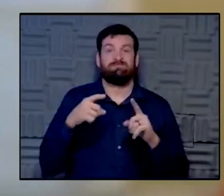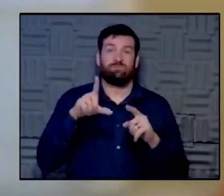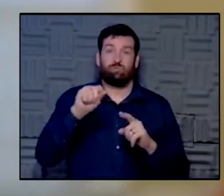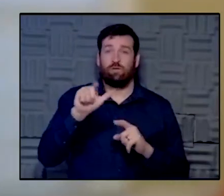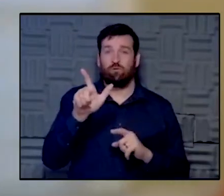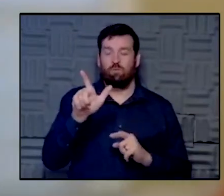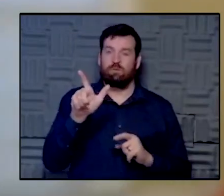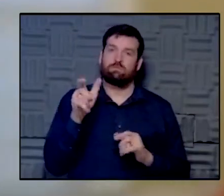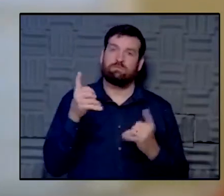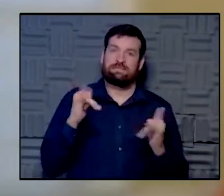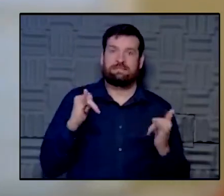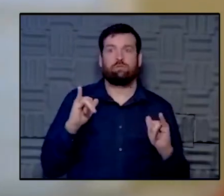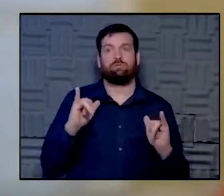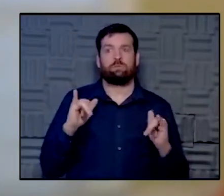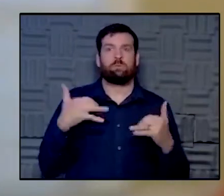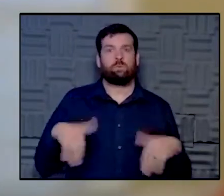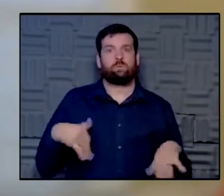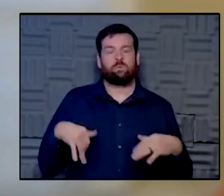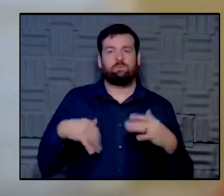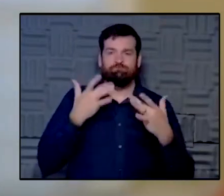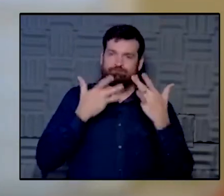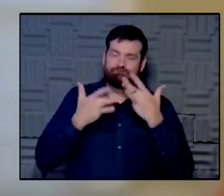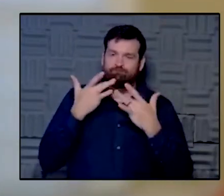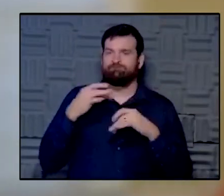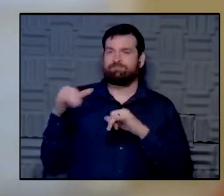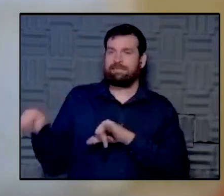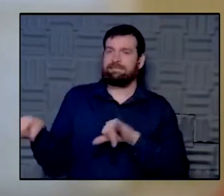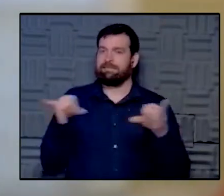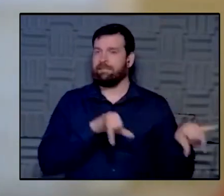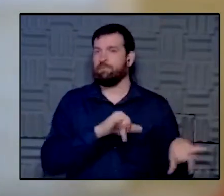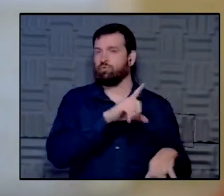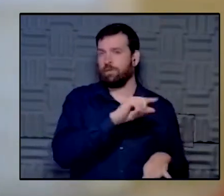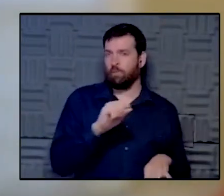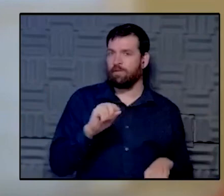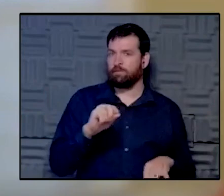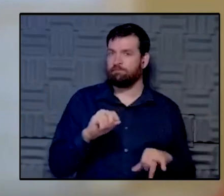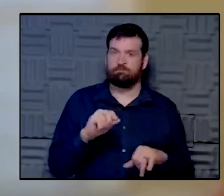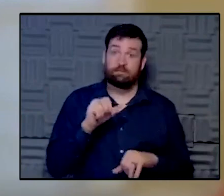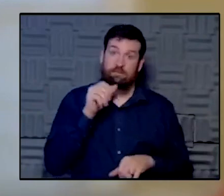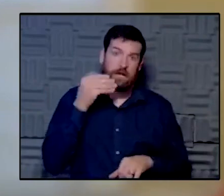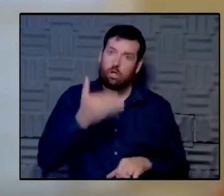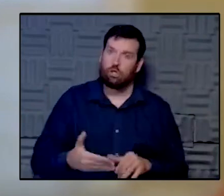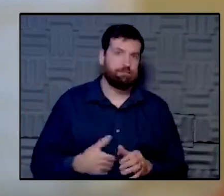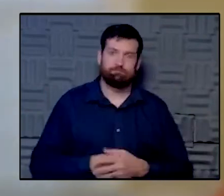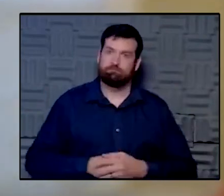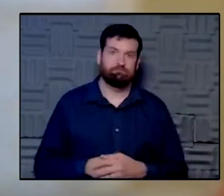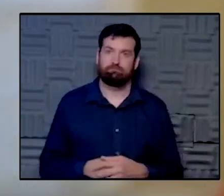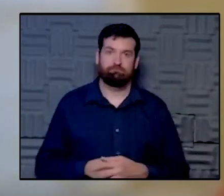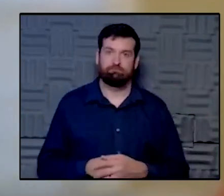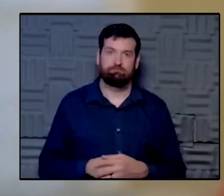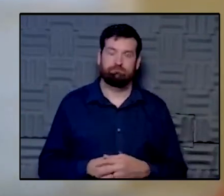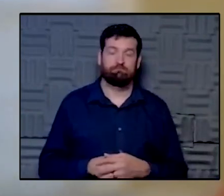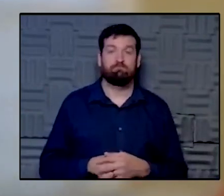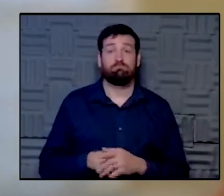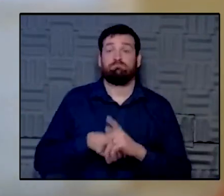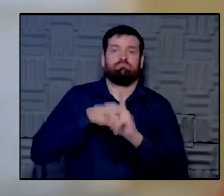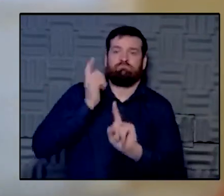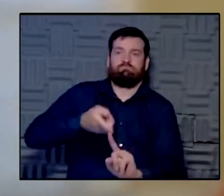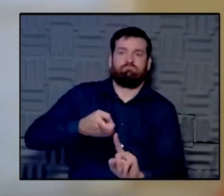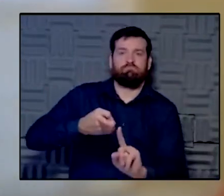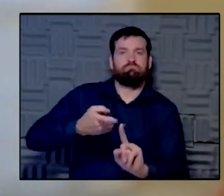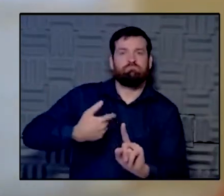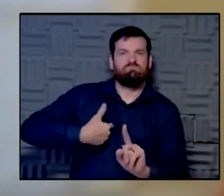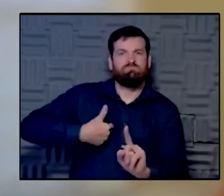is still looking pretty similar to 2020 in terms of blood collection, and that's not good news for us. So simply put, we really